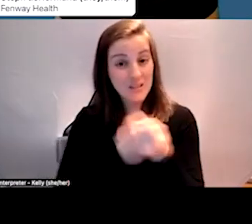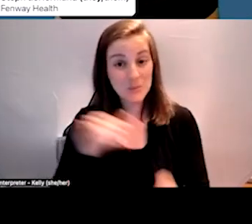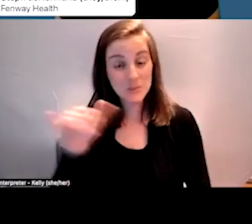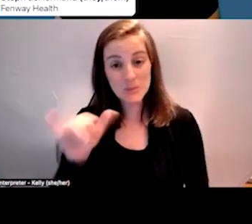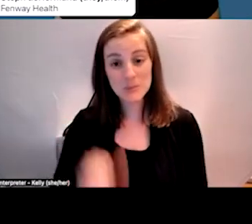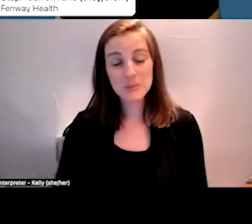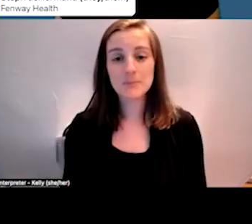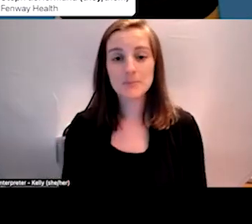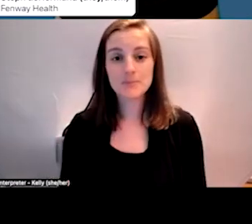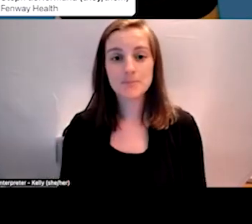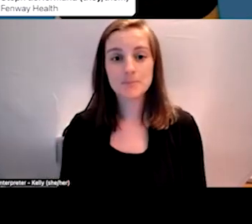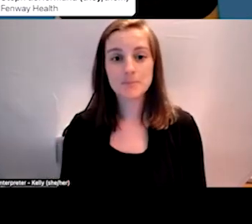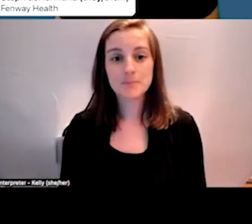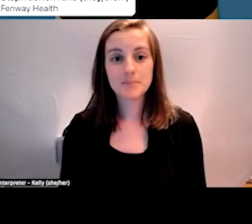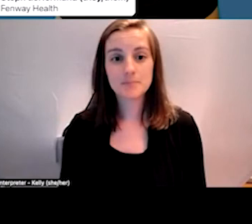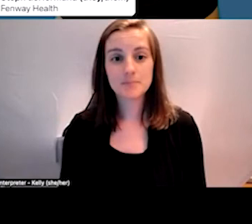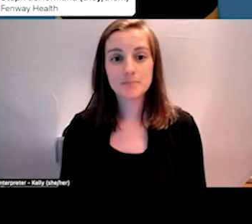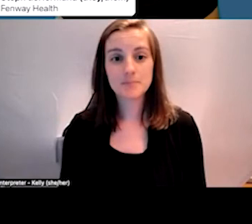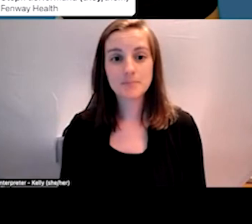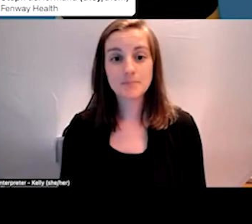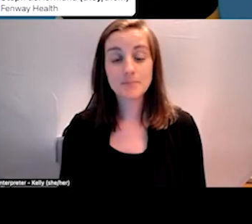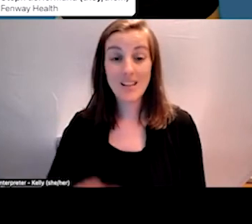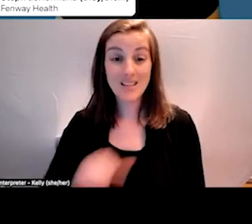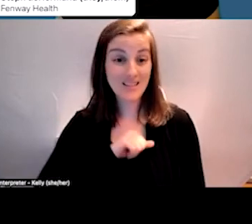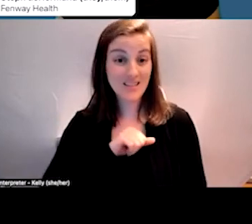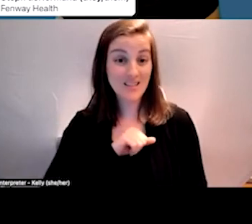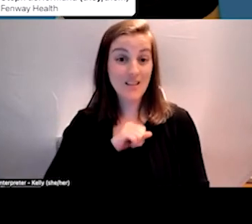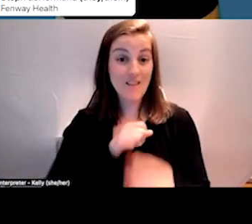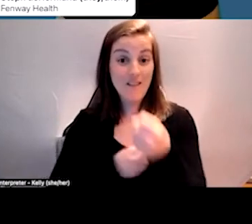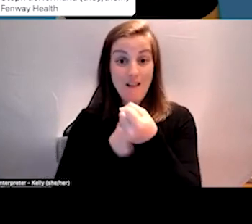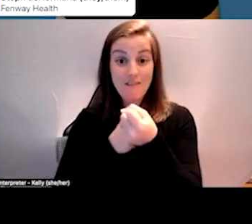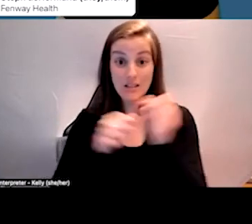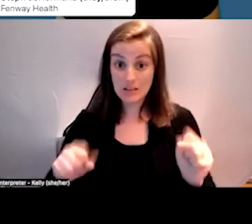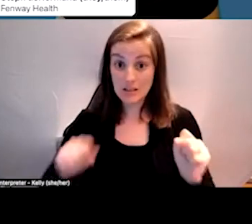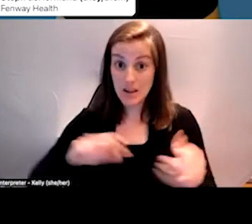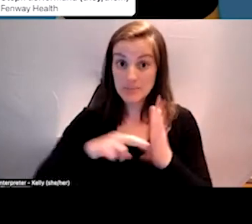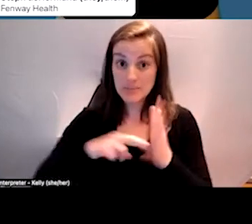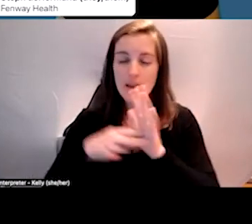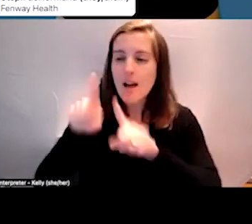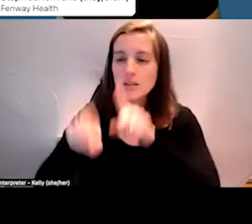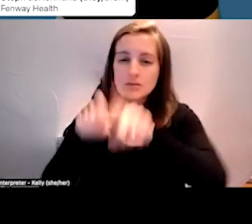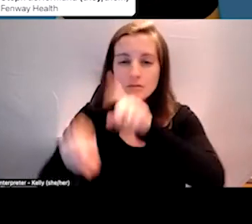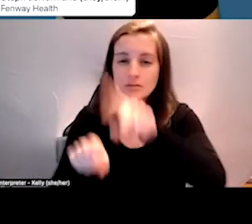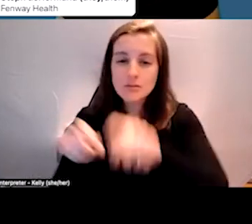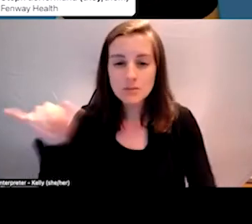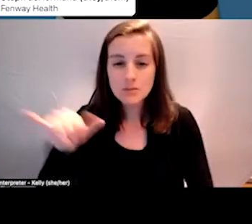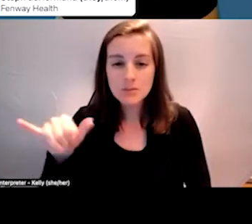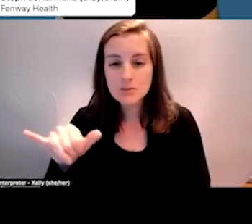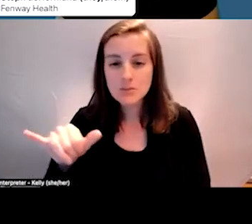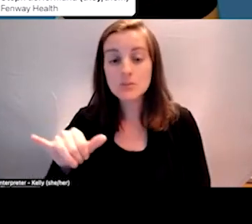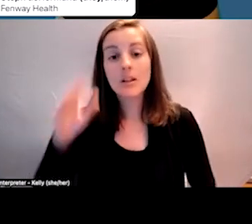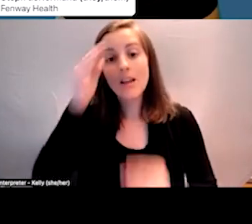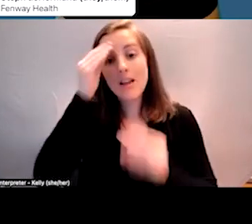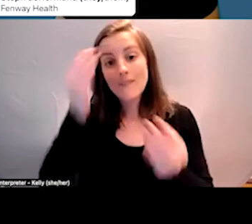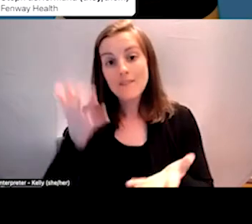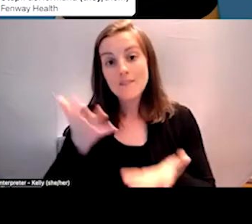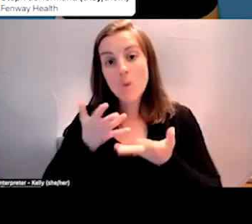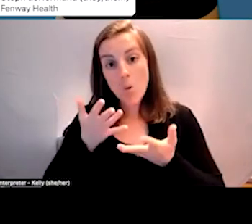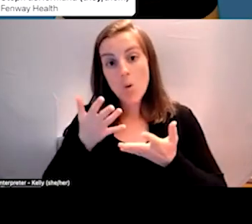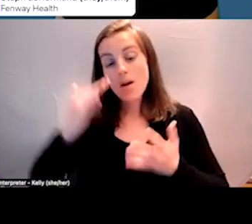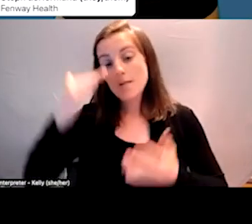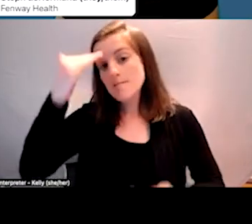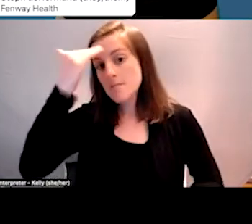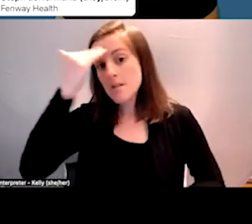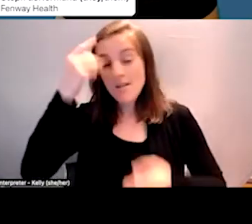things like asking questions. Part of informed consent, as both Dallas and Claire were talking about earlier,